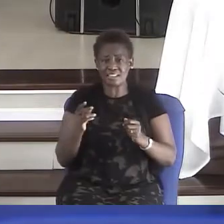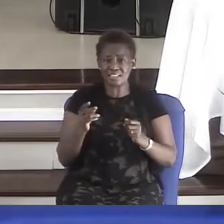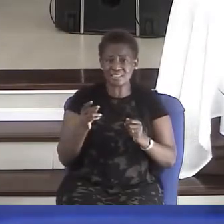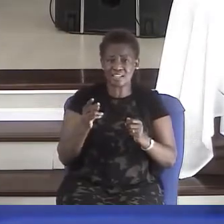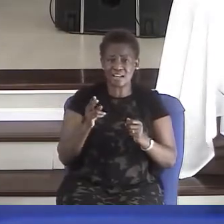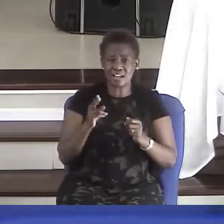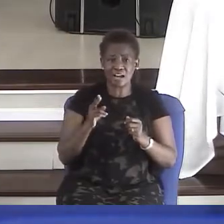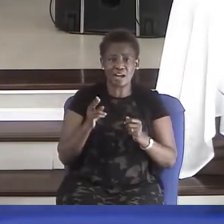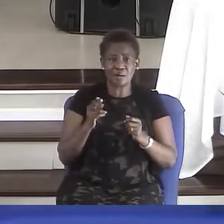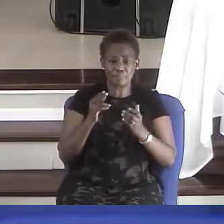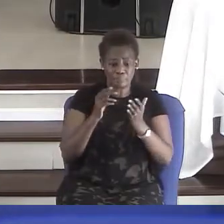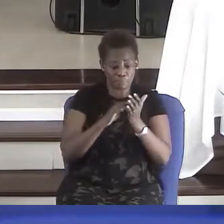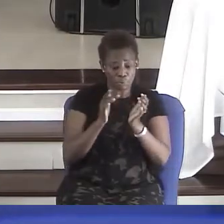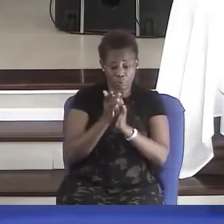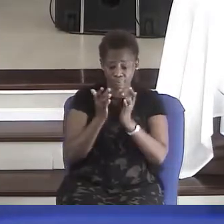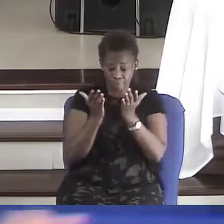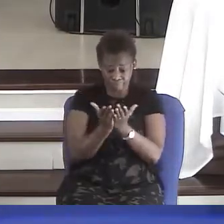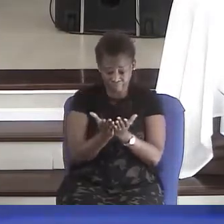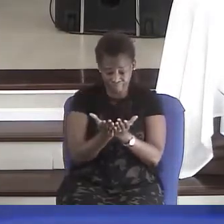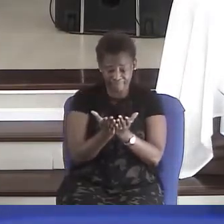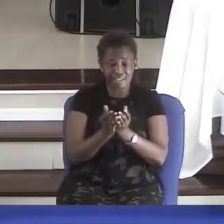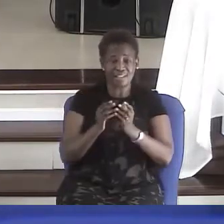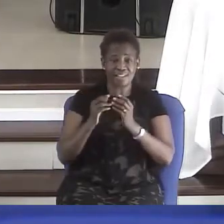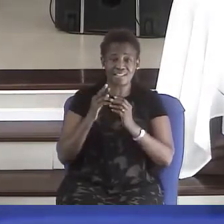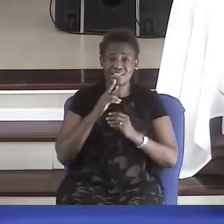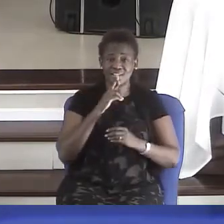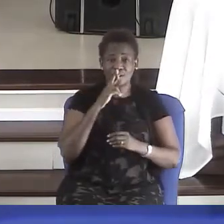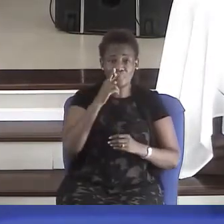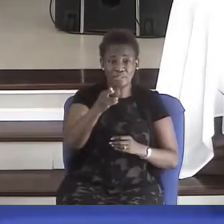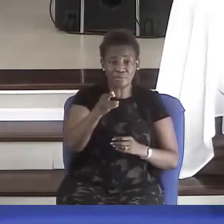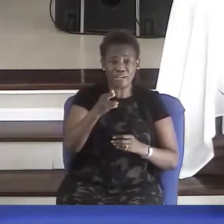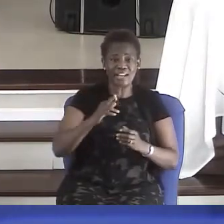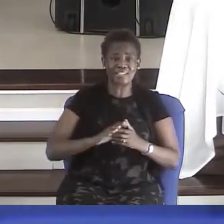Why? It's God's word. We've closed it. It's